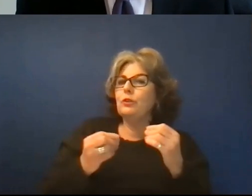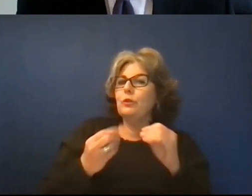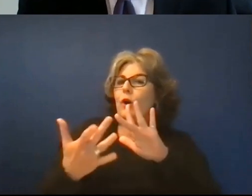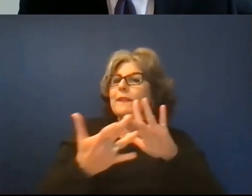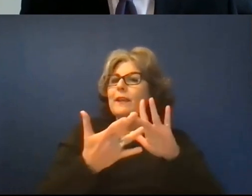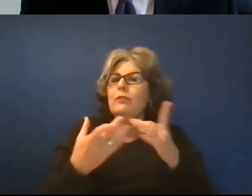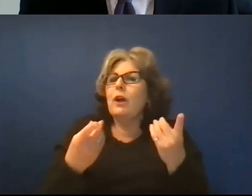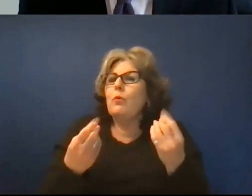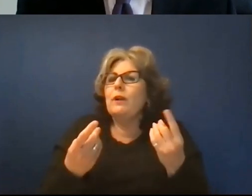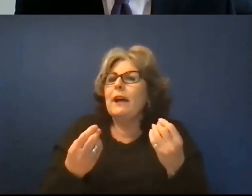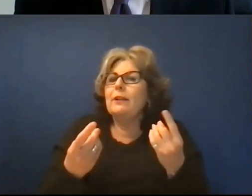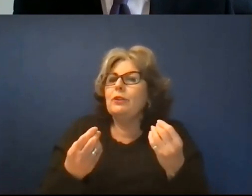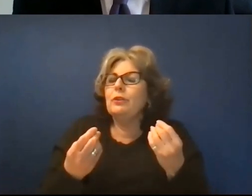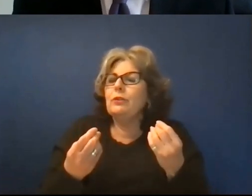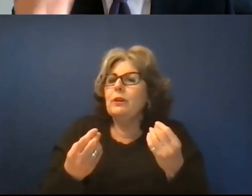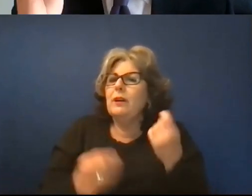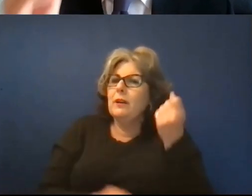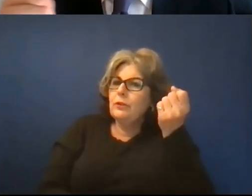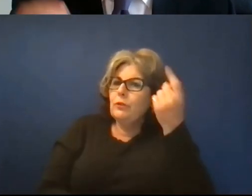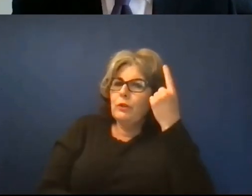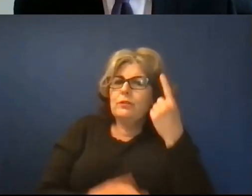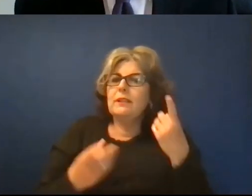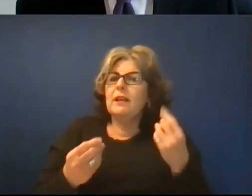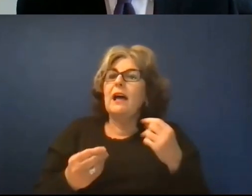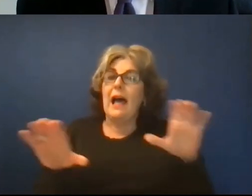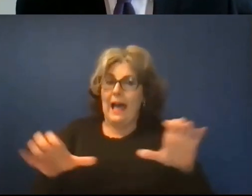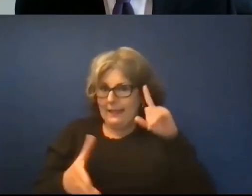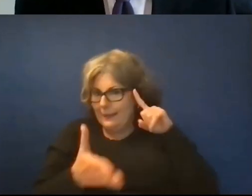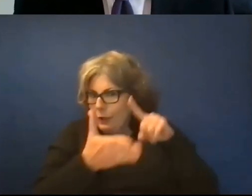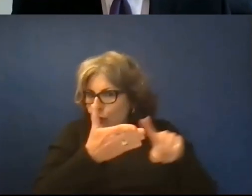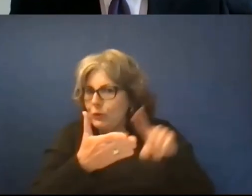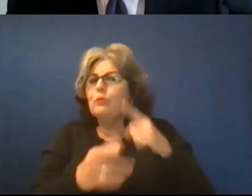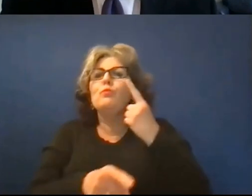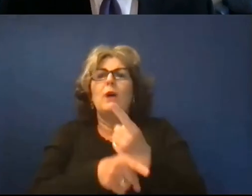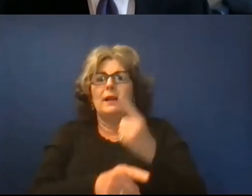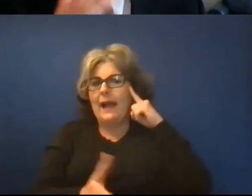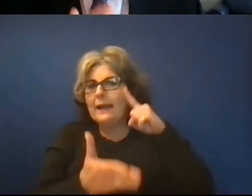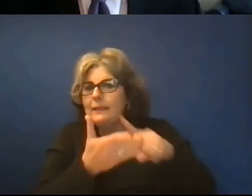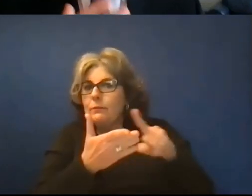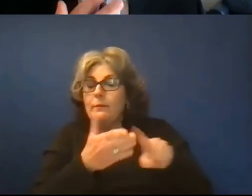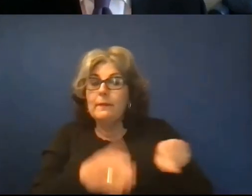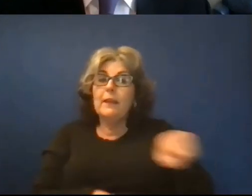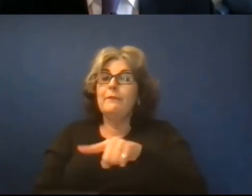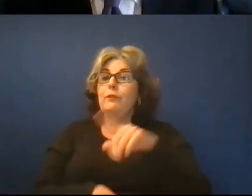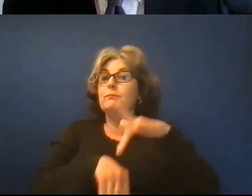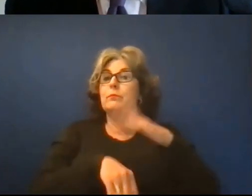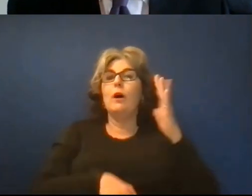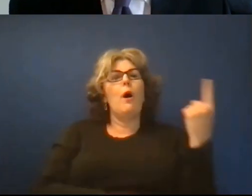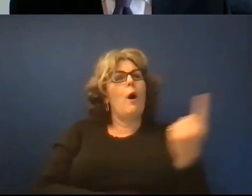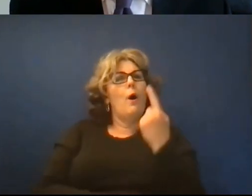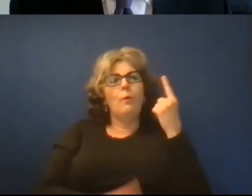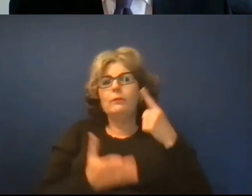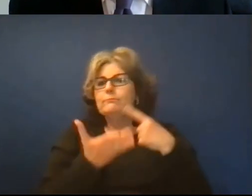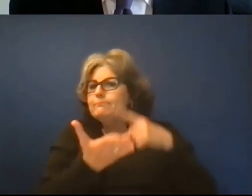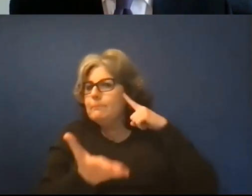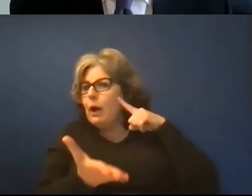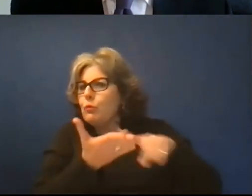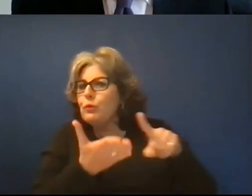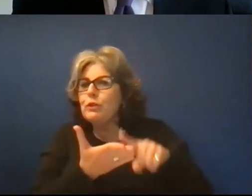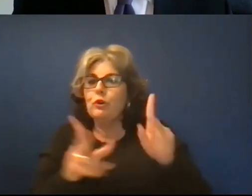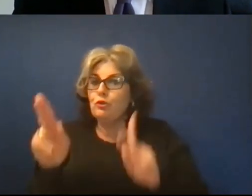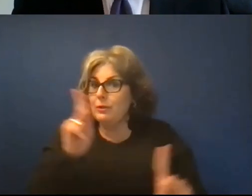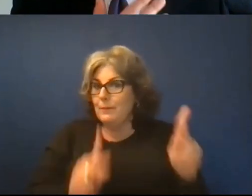do? I really want you to understand. I did research. Thank you. Those of you who've been here before, we always talk about researching